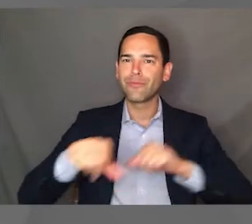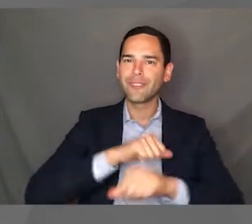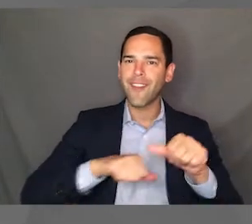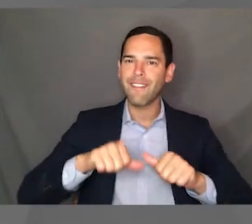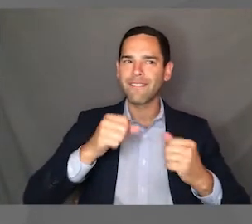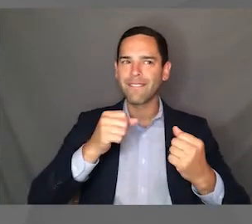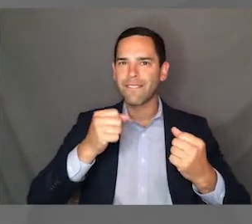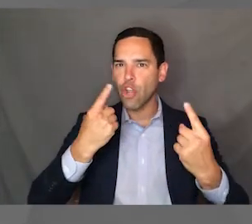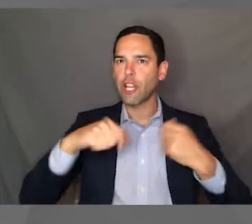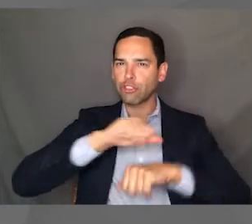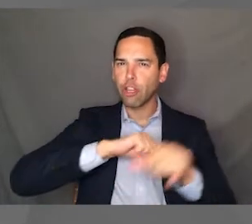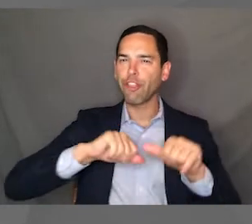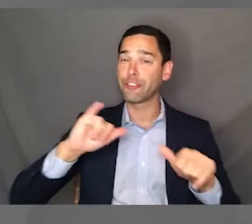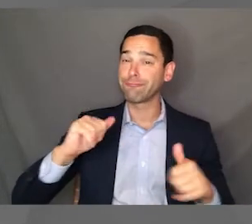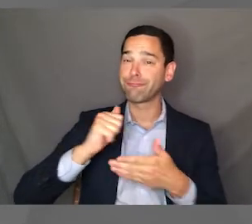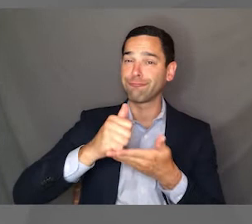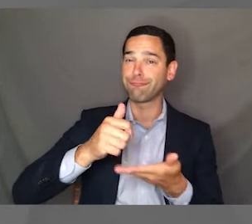so